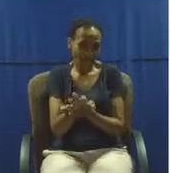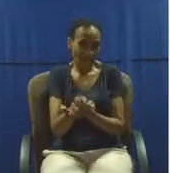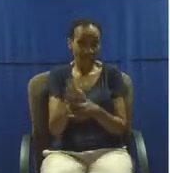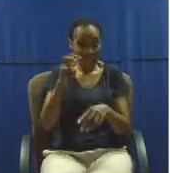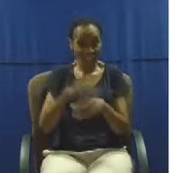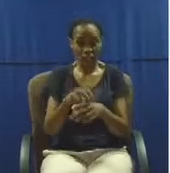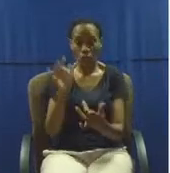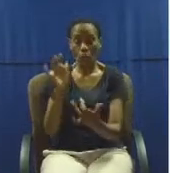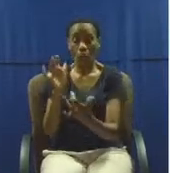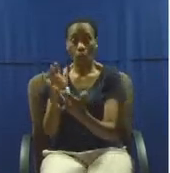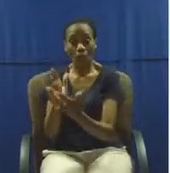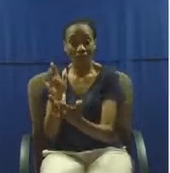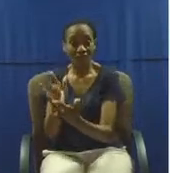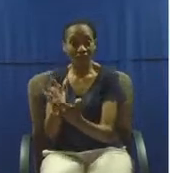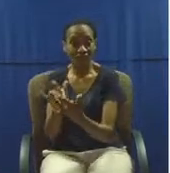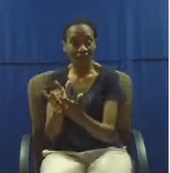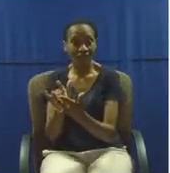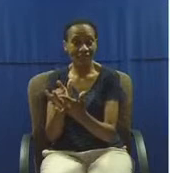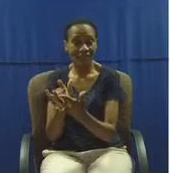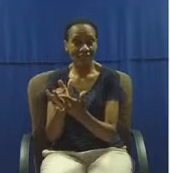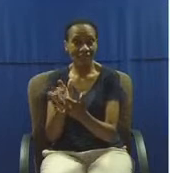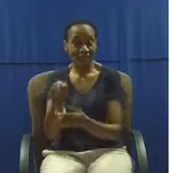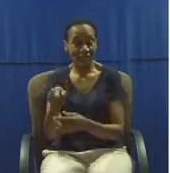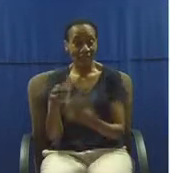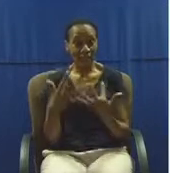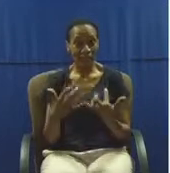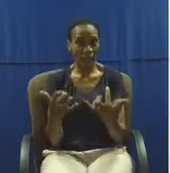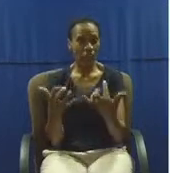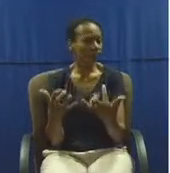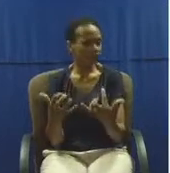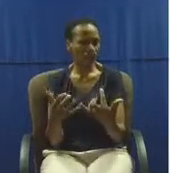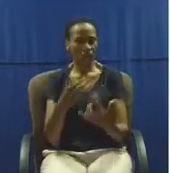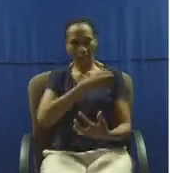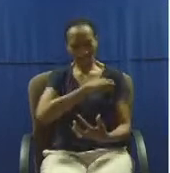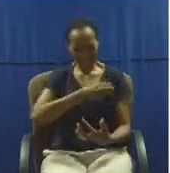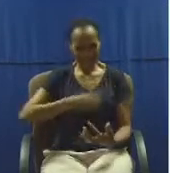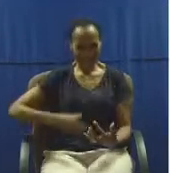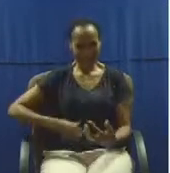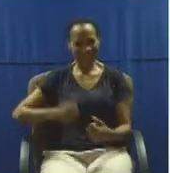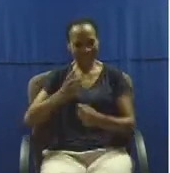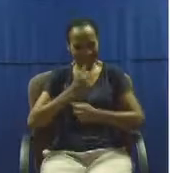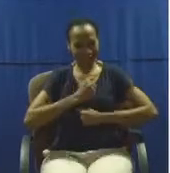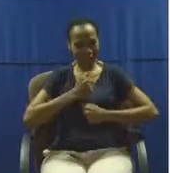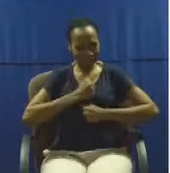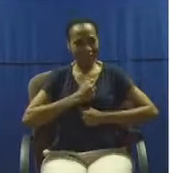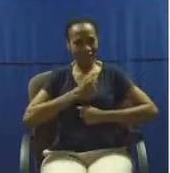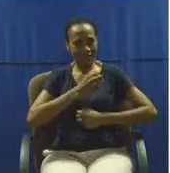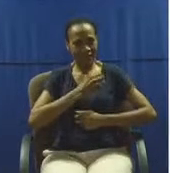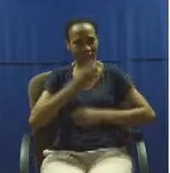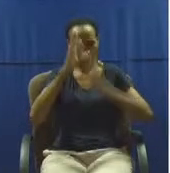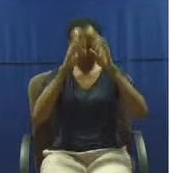public. It is the President's decision, and let it remain like that.